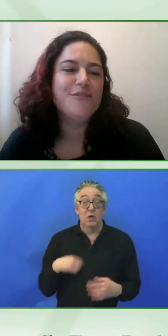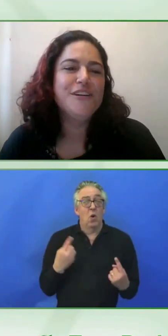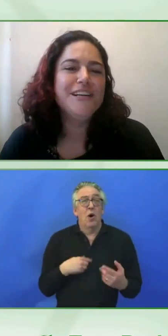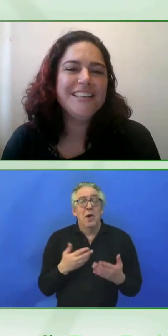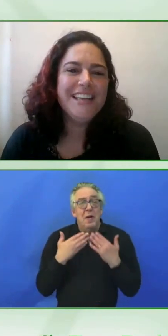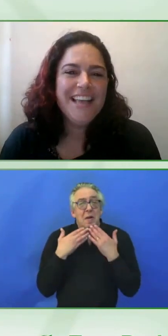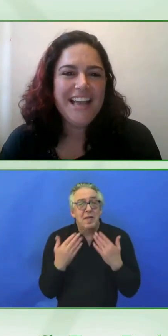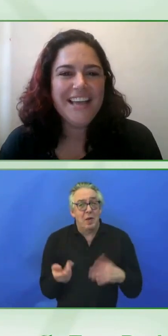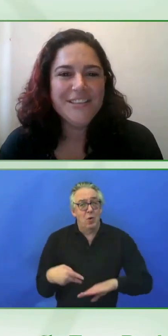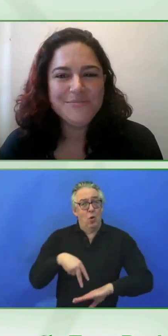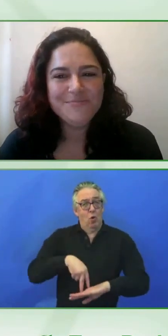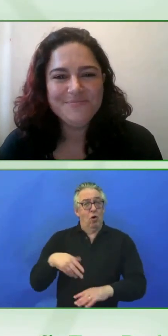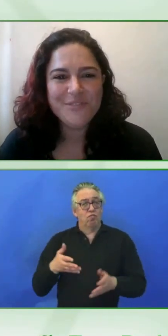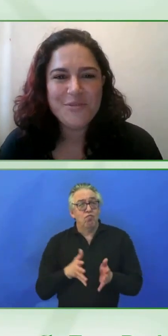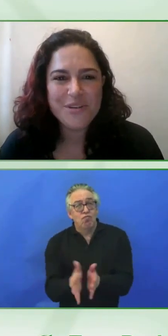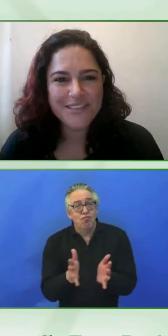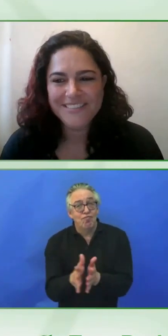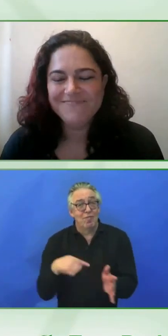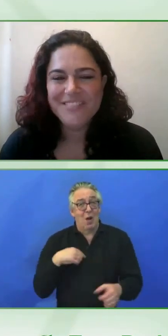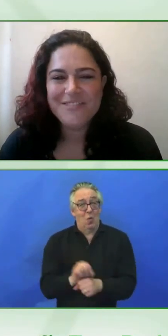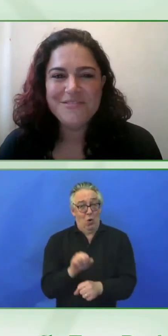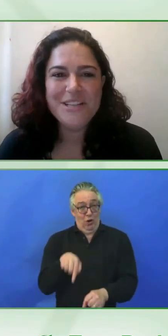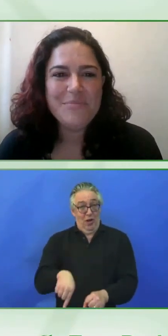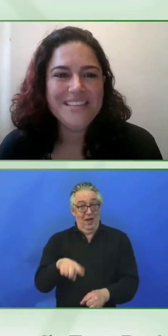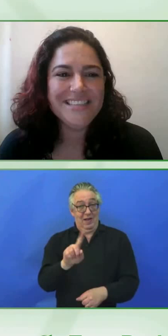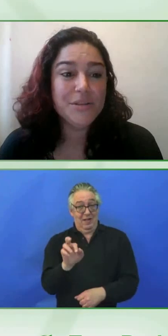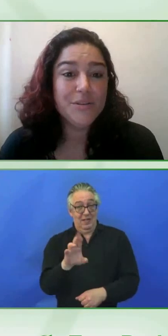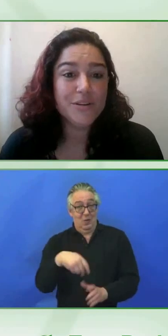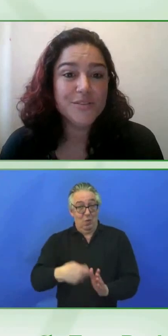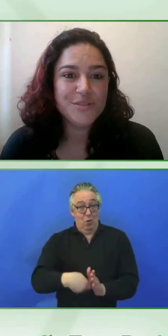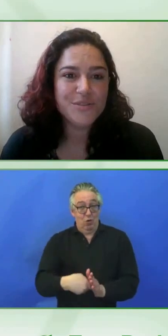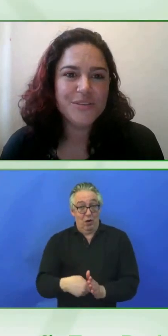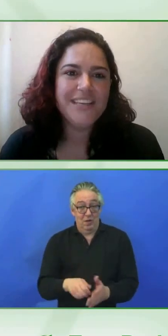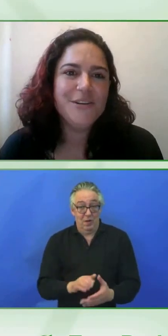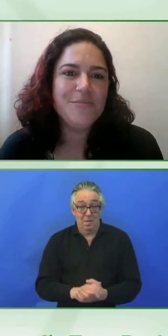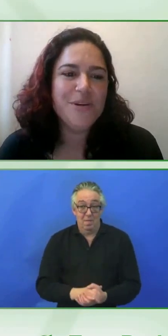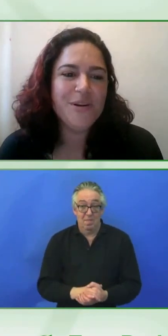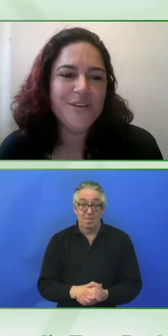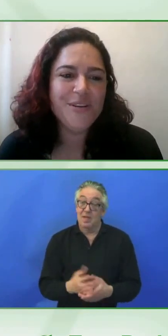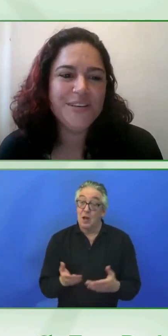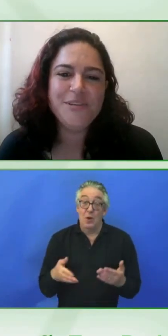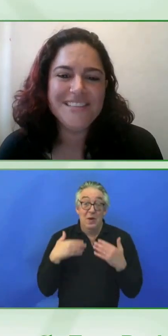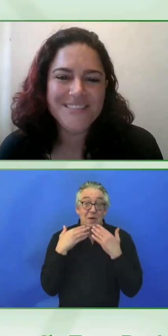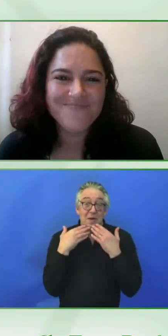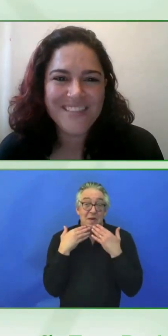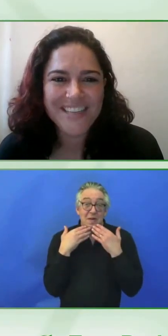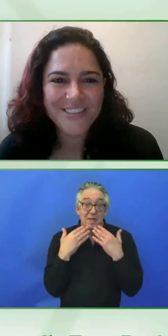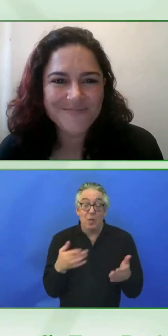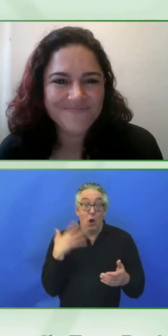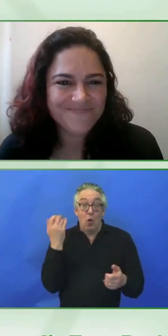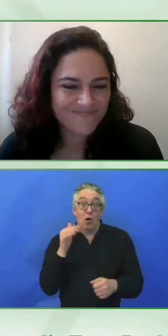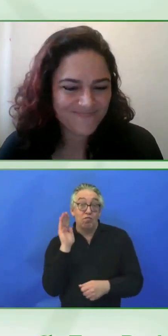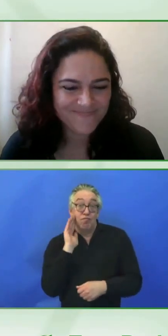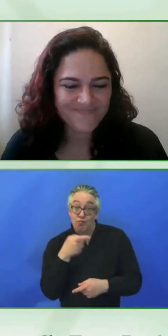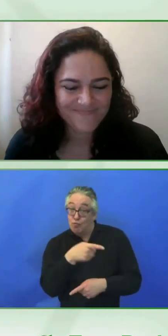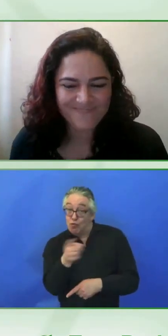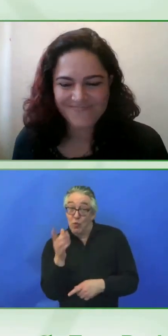our work, and we're really pleased to also to hear about your experiences. Thank you.